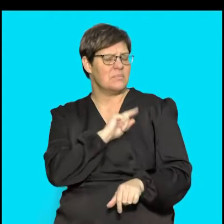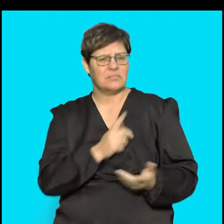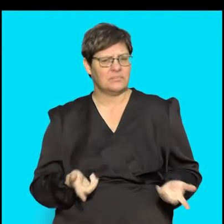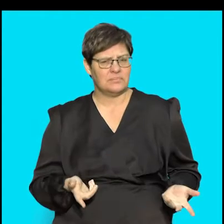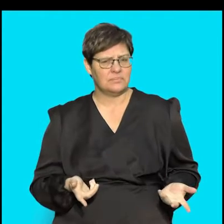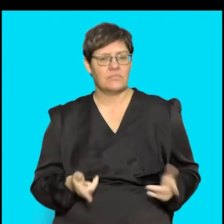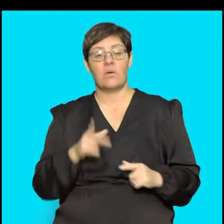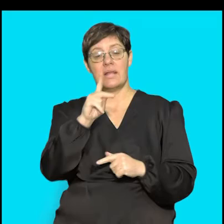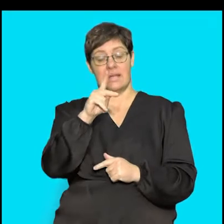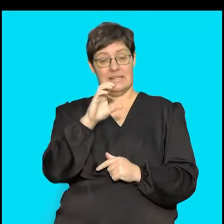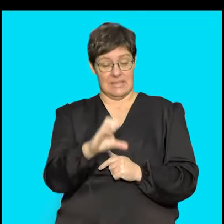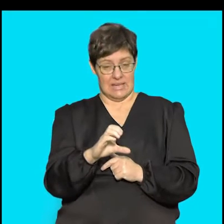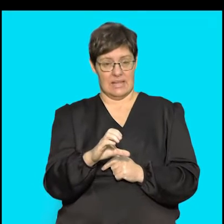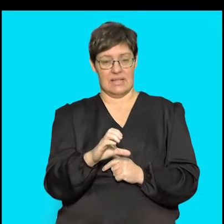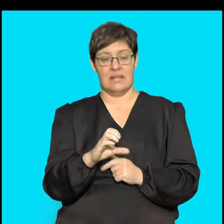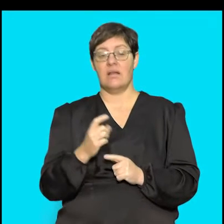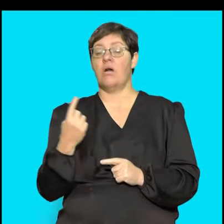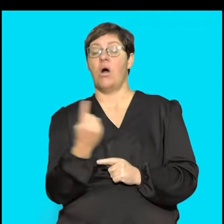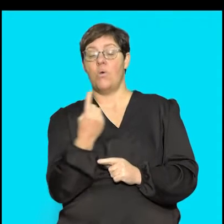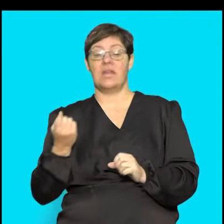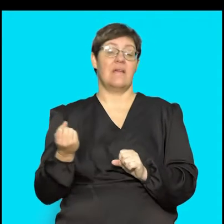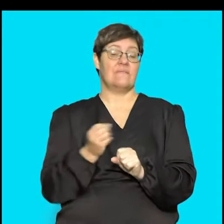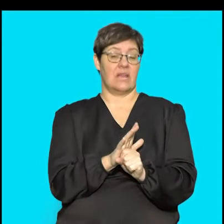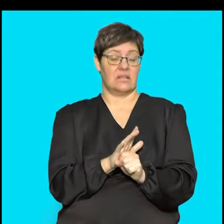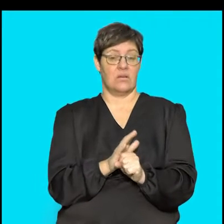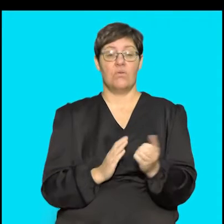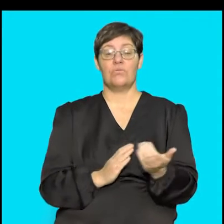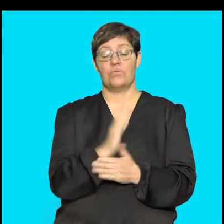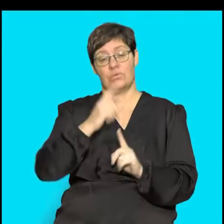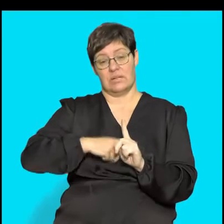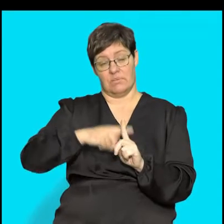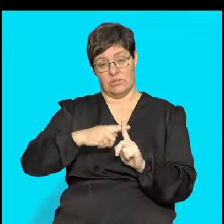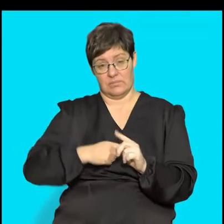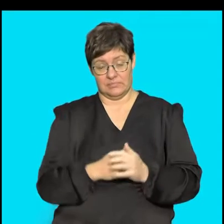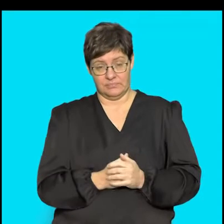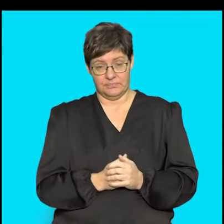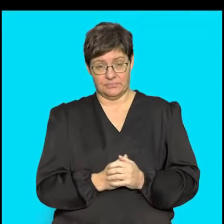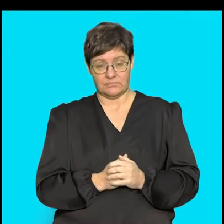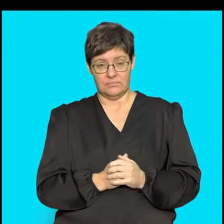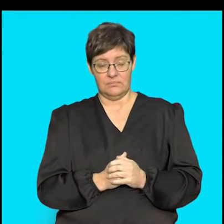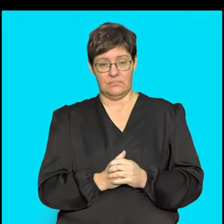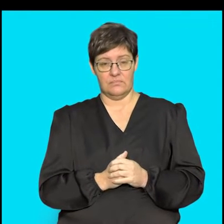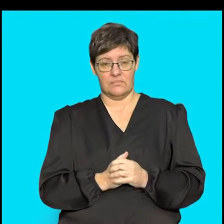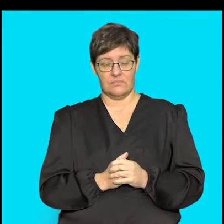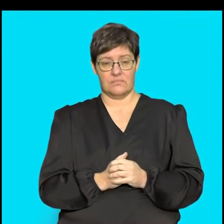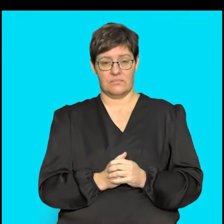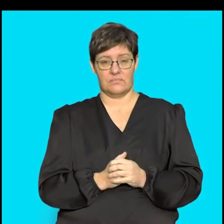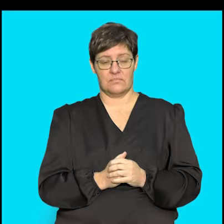constant? Remember, Kc is only affected by temperature.